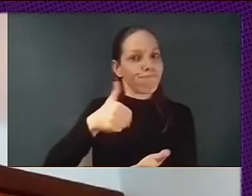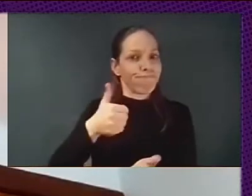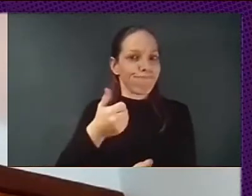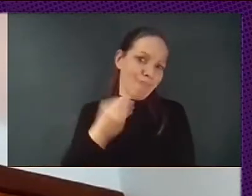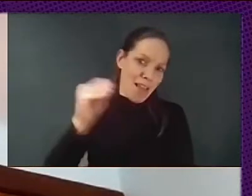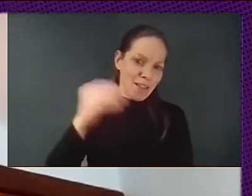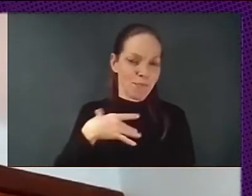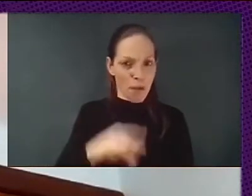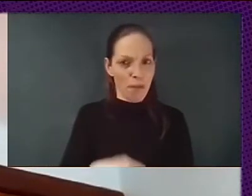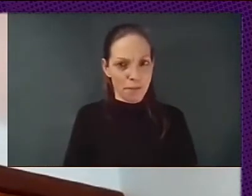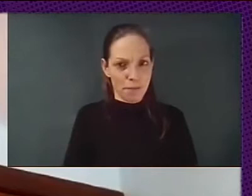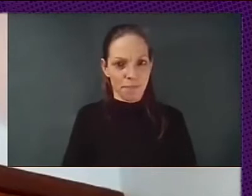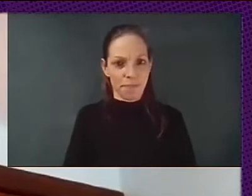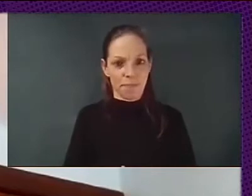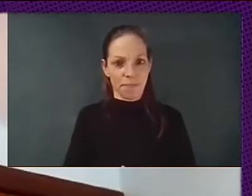Okay.